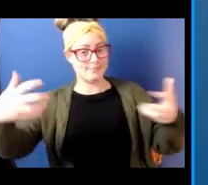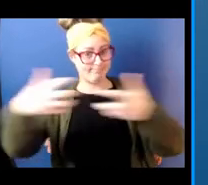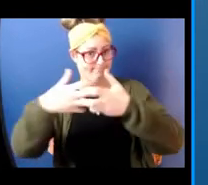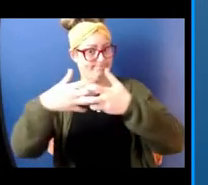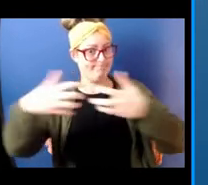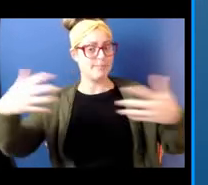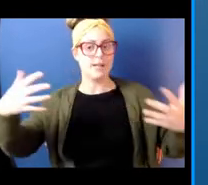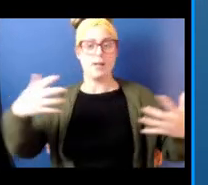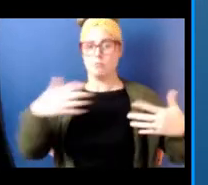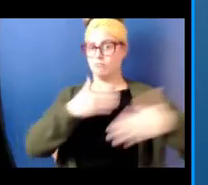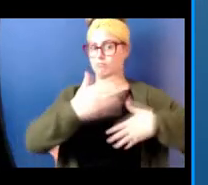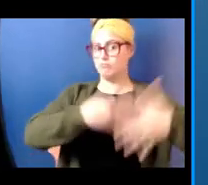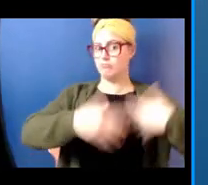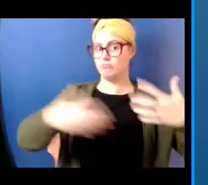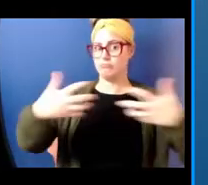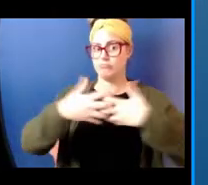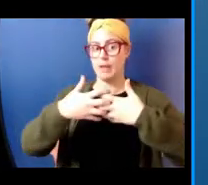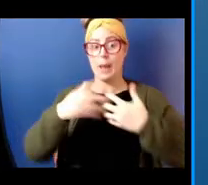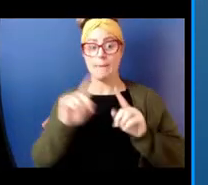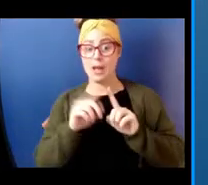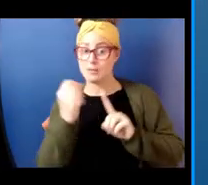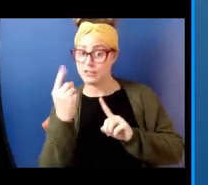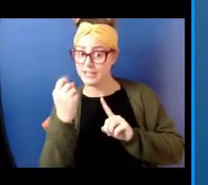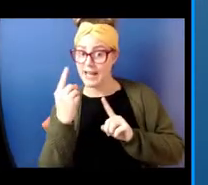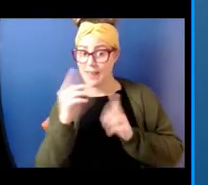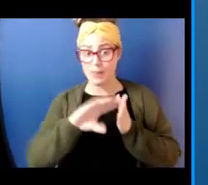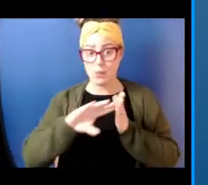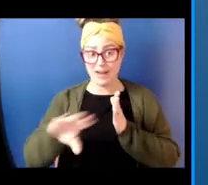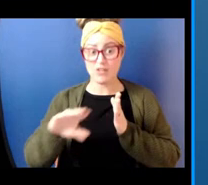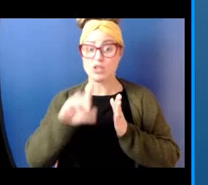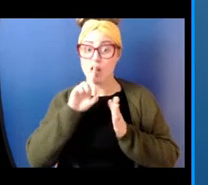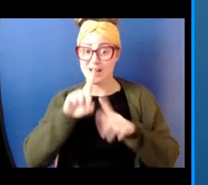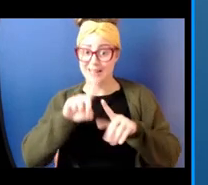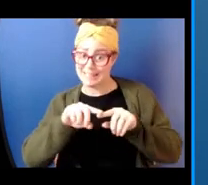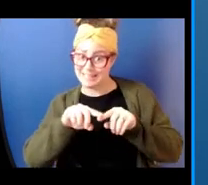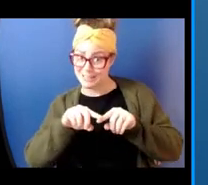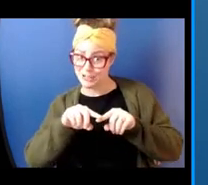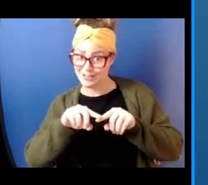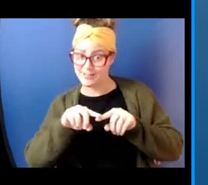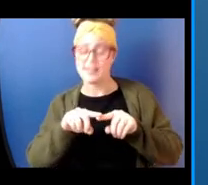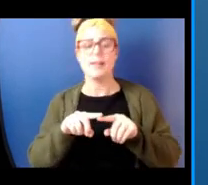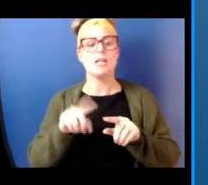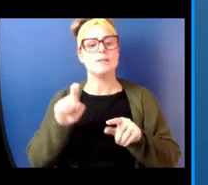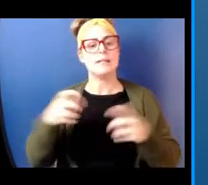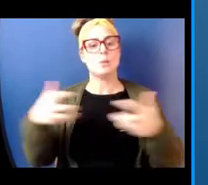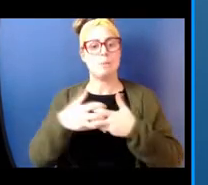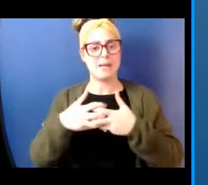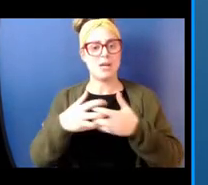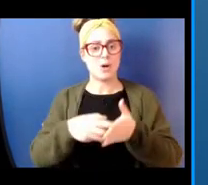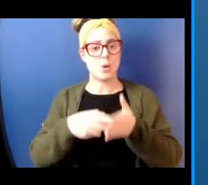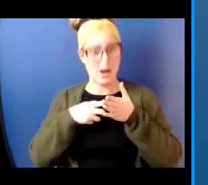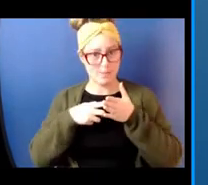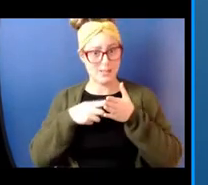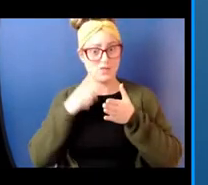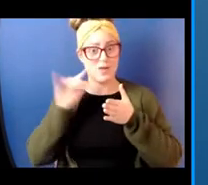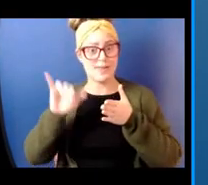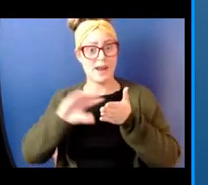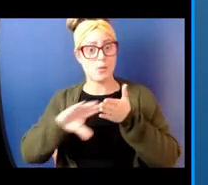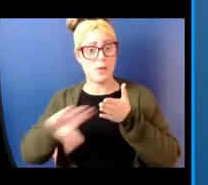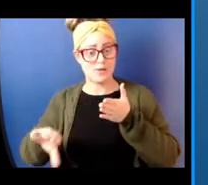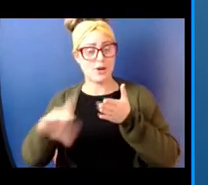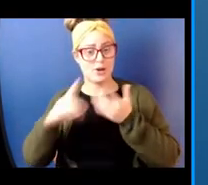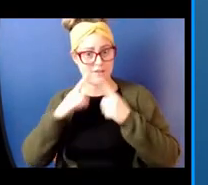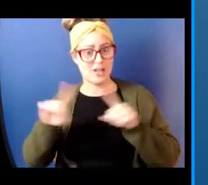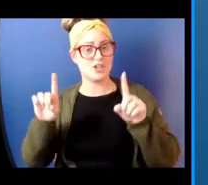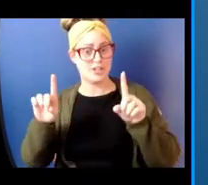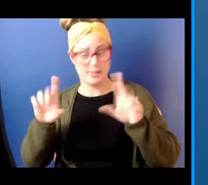on a contingent basis you need to meet the requirements of the waiver in order for the waiver to be effective and